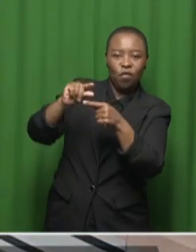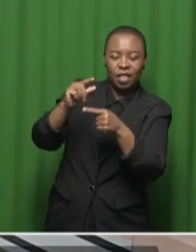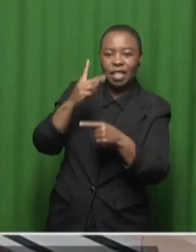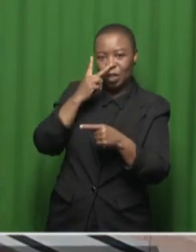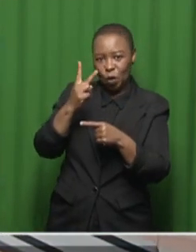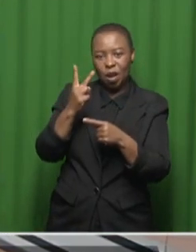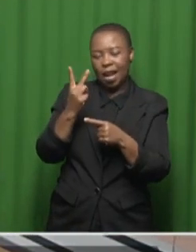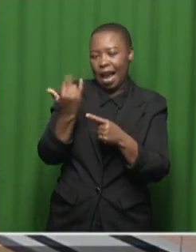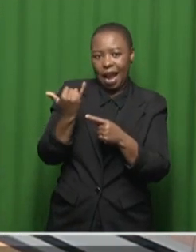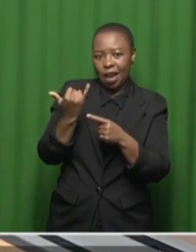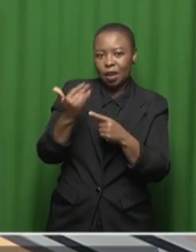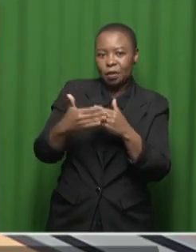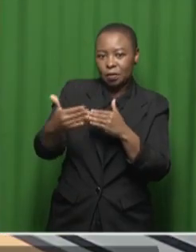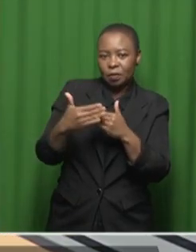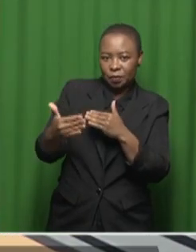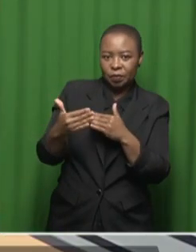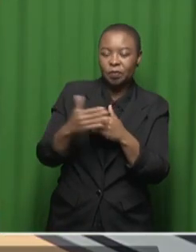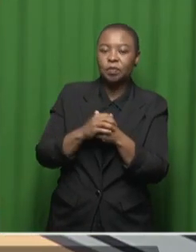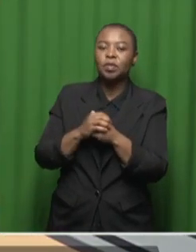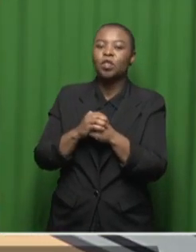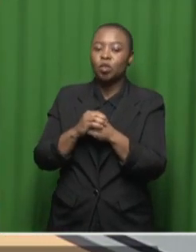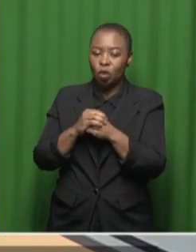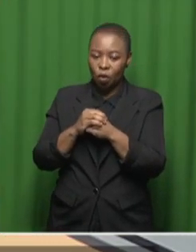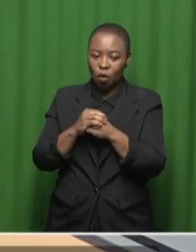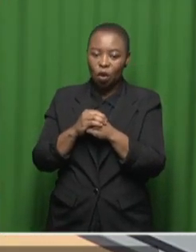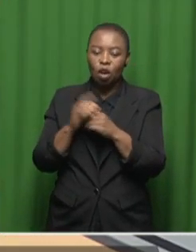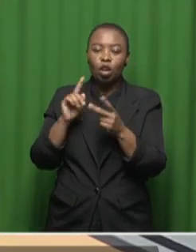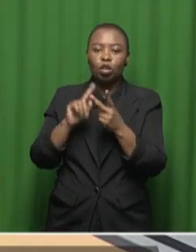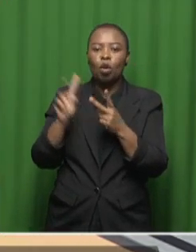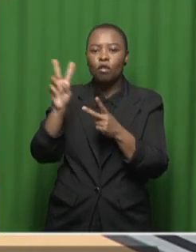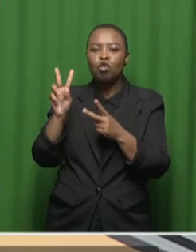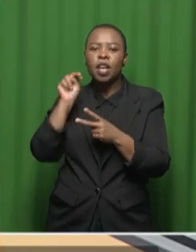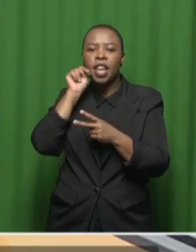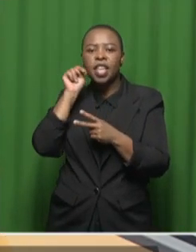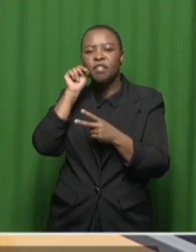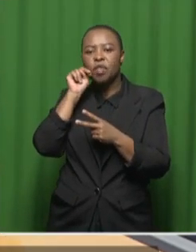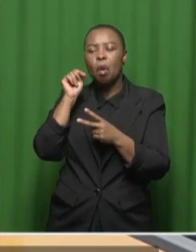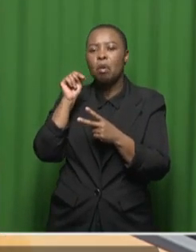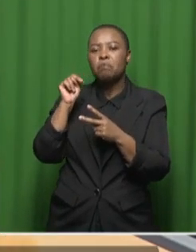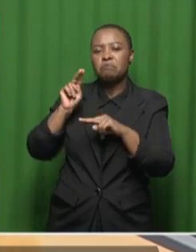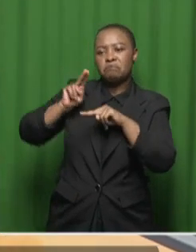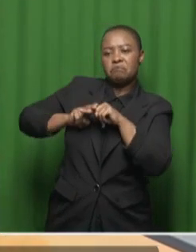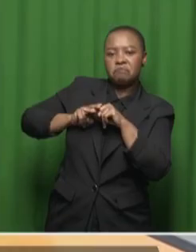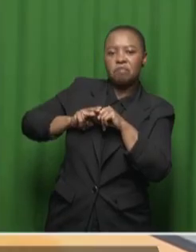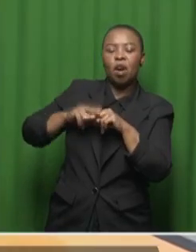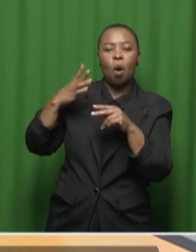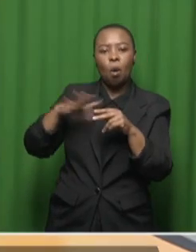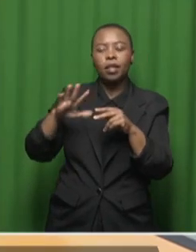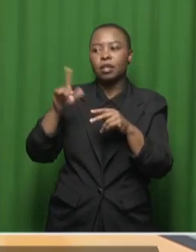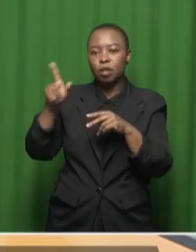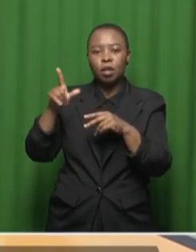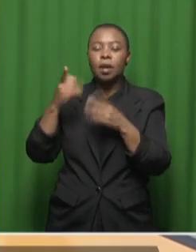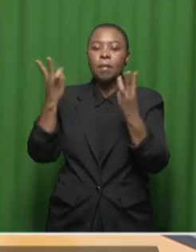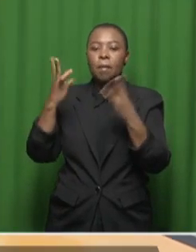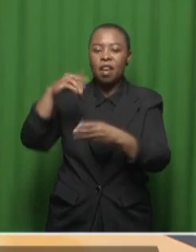of late. But what is it in terms of that one-hand catch for Vusiwe's nephew sitting somewhere in the stands? Talk to me about how you're involving the